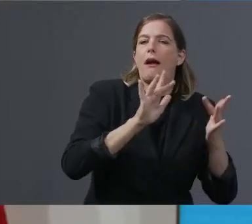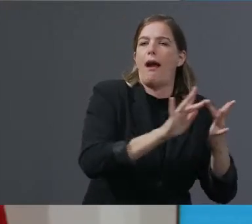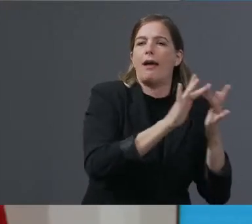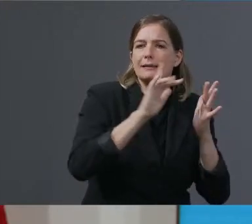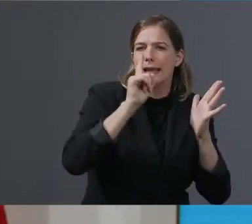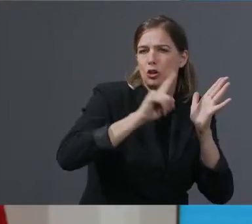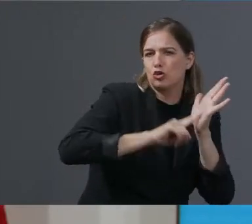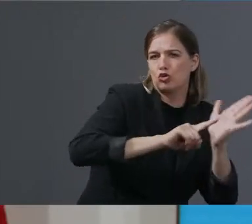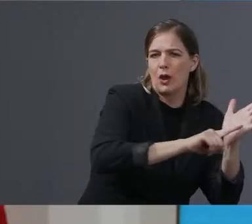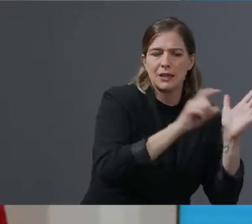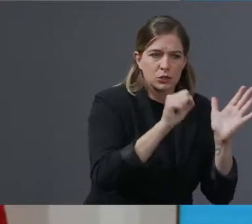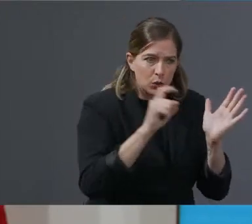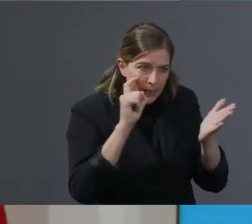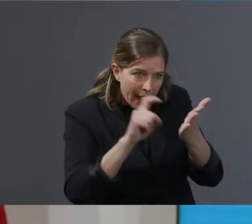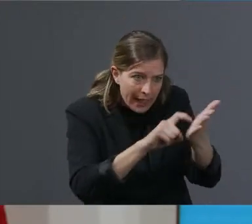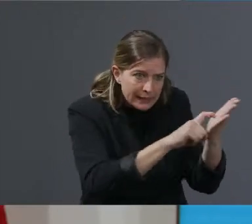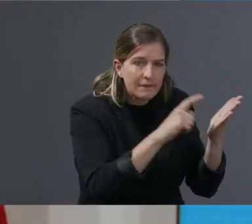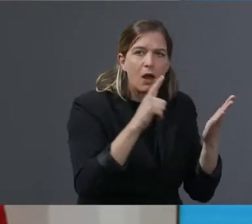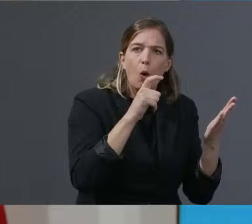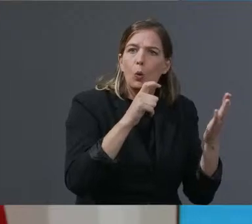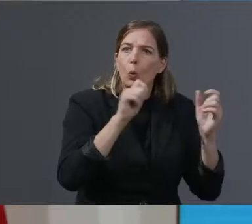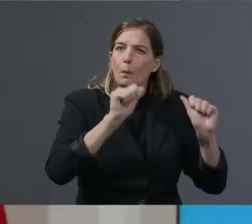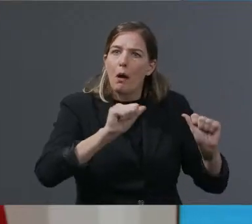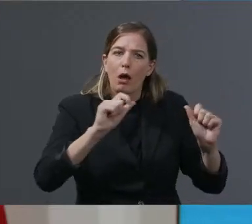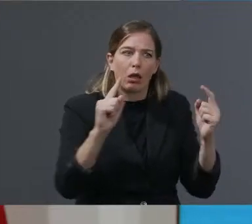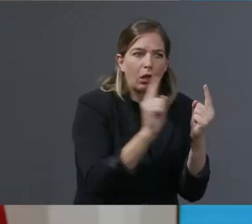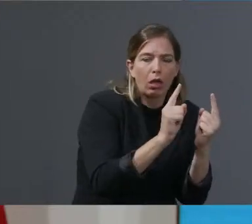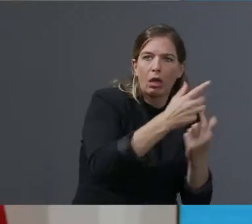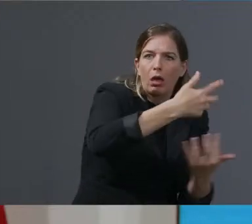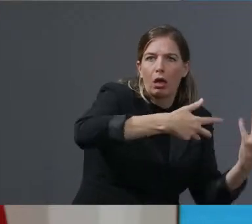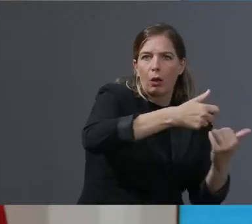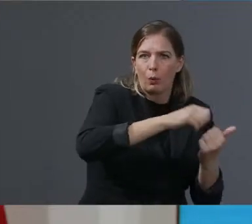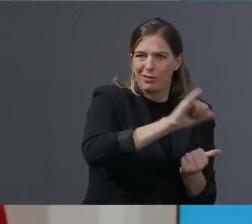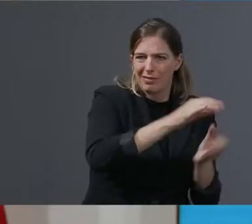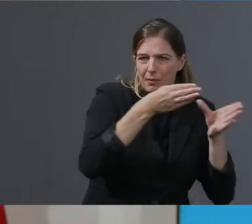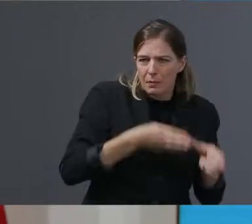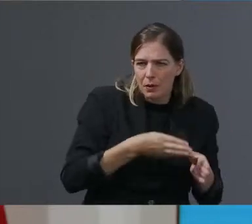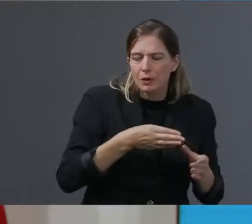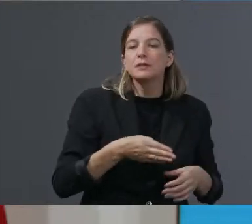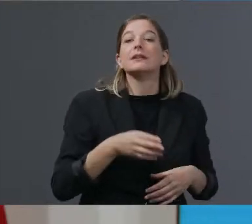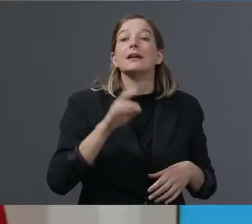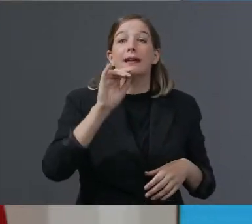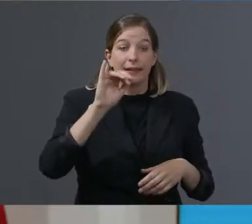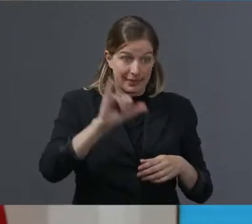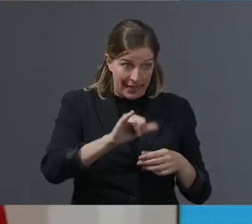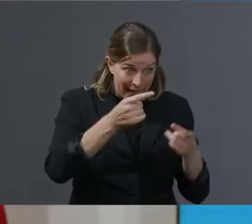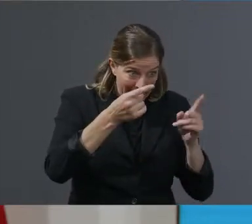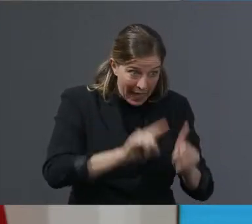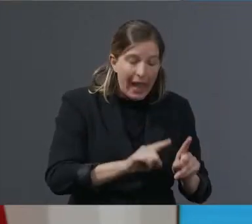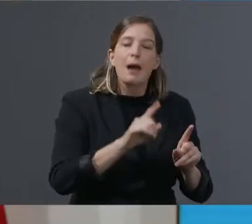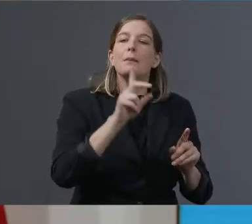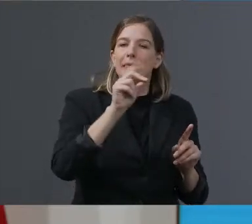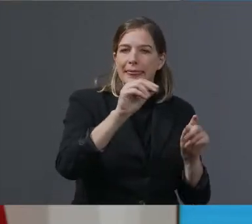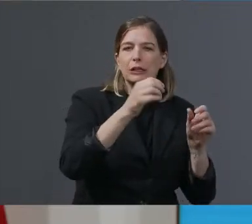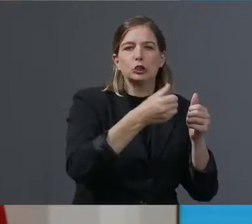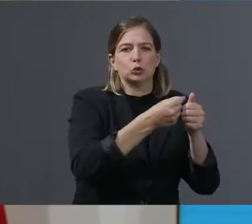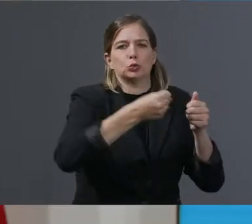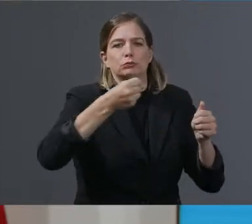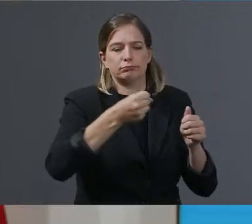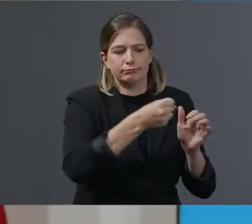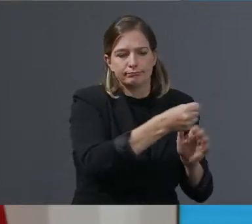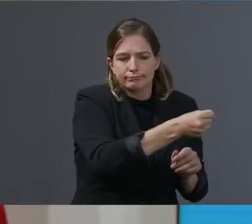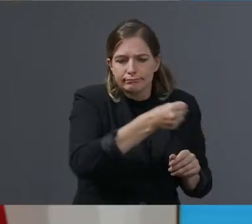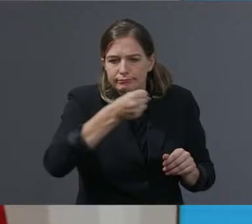them. Those cases, positive cases, are put into isolation where they are isolated medically with other